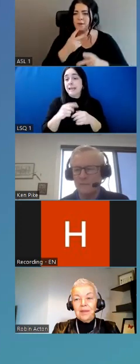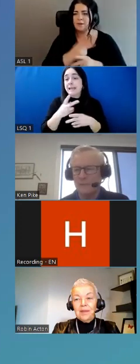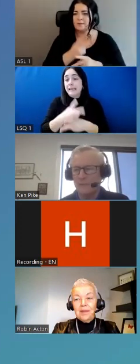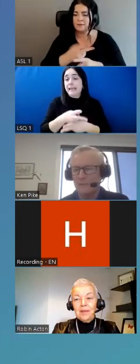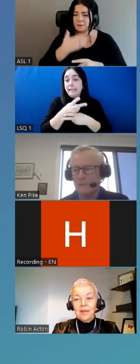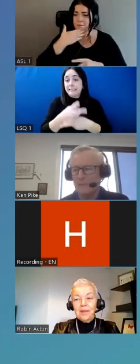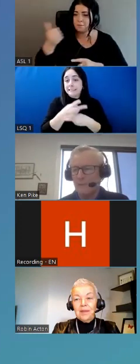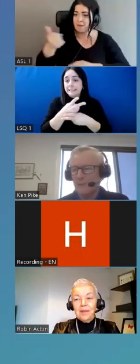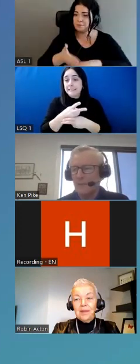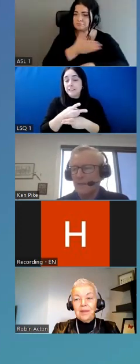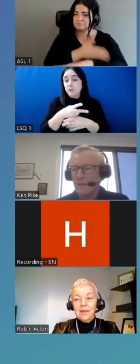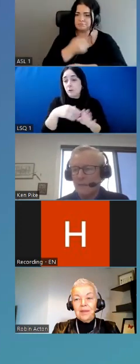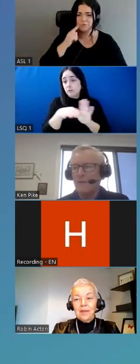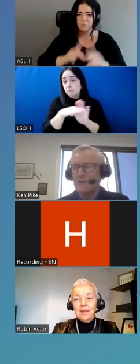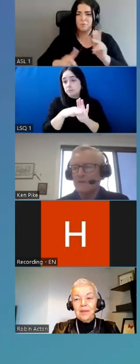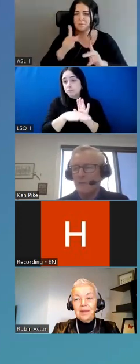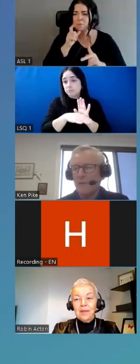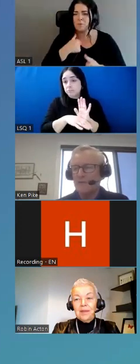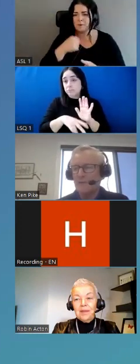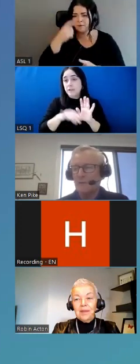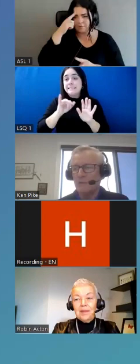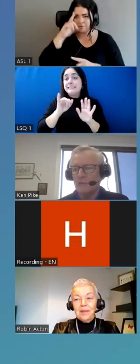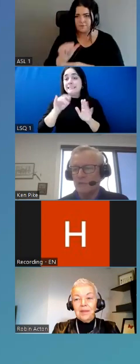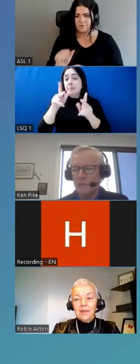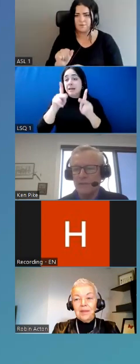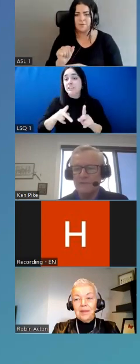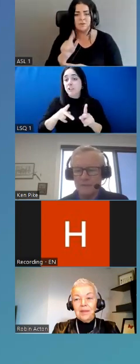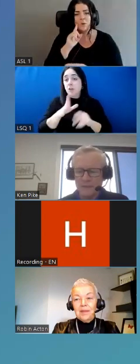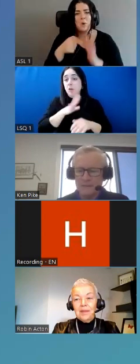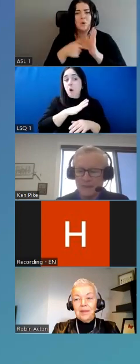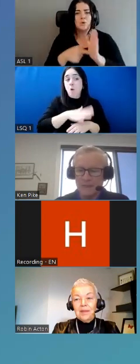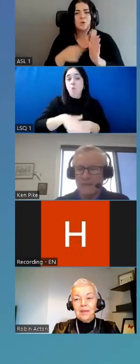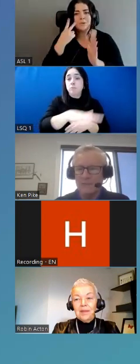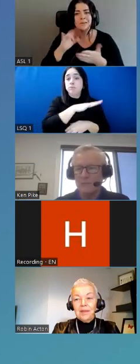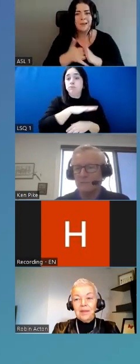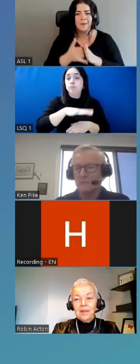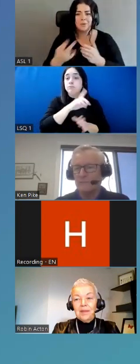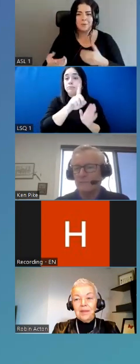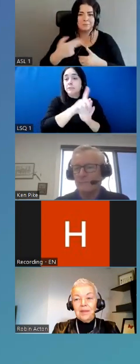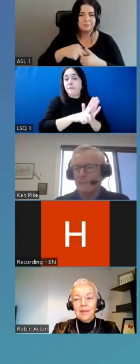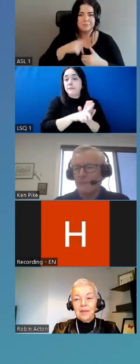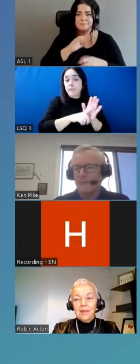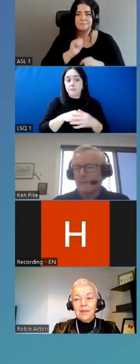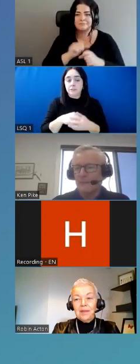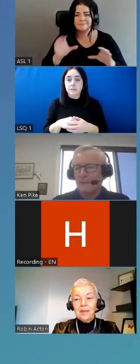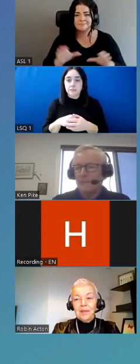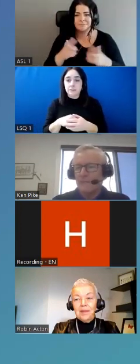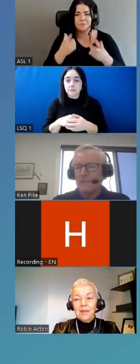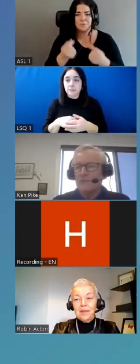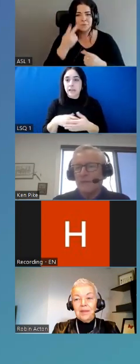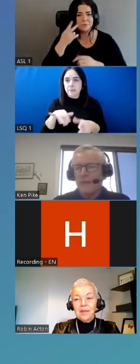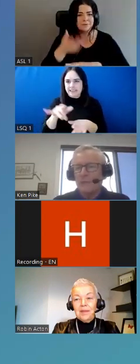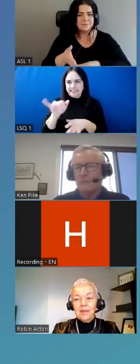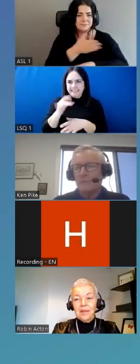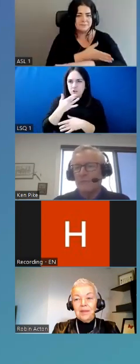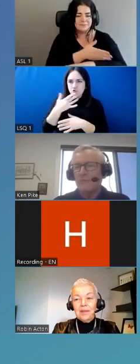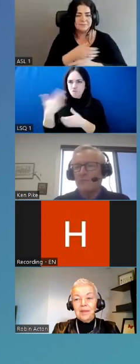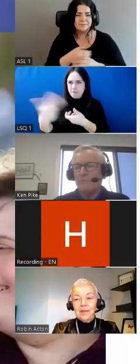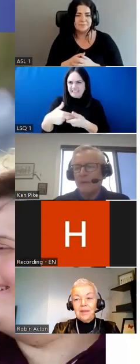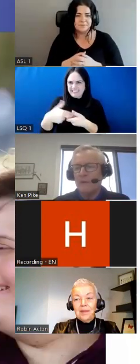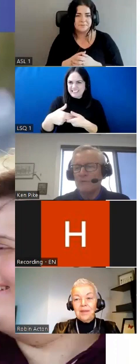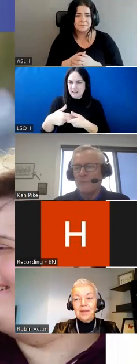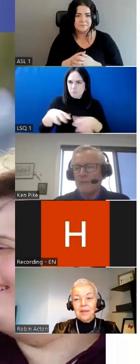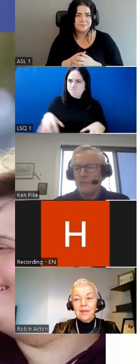intellectual disability. Here are some of the ways that you can join us in taking action. First, you can help